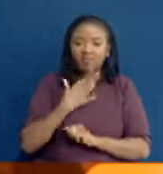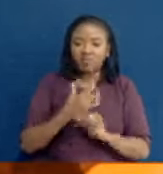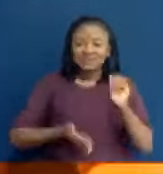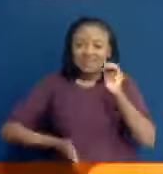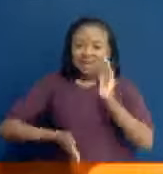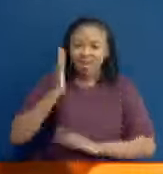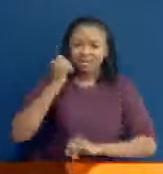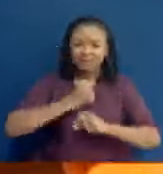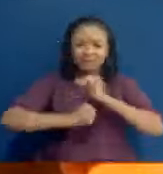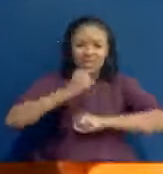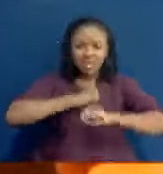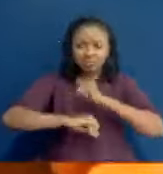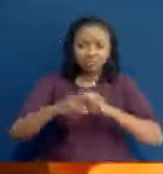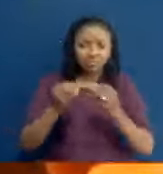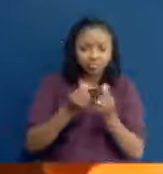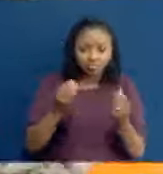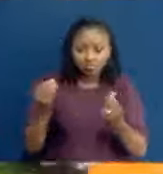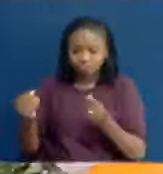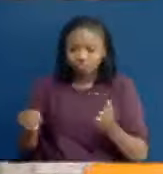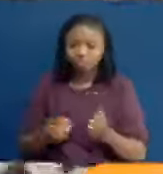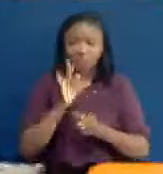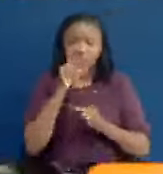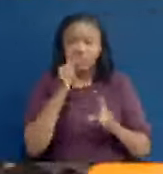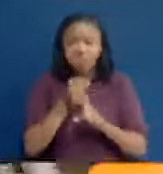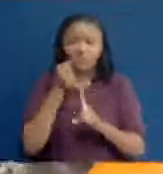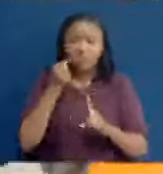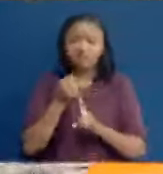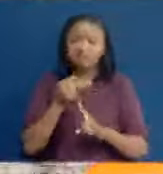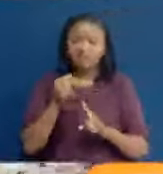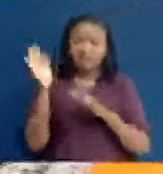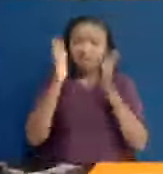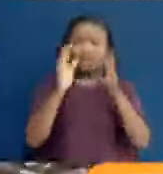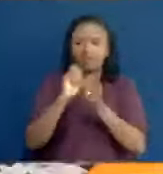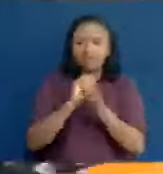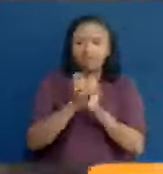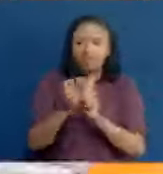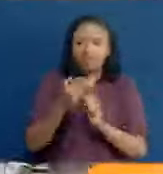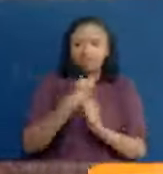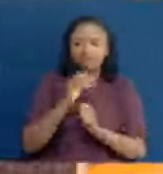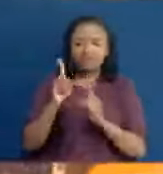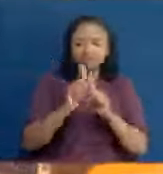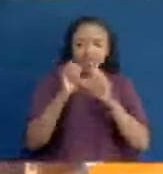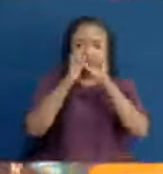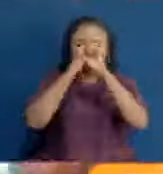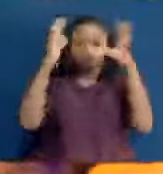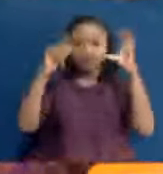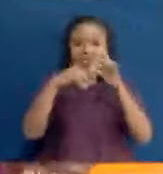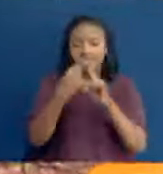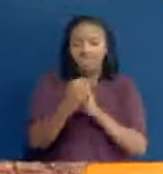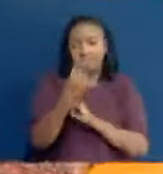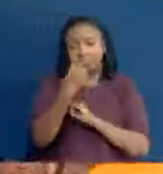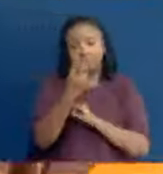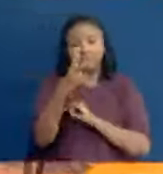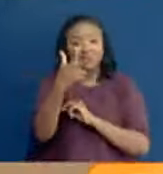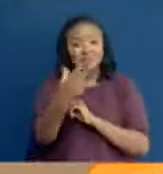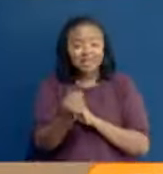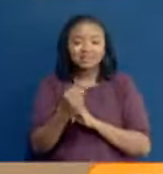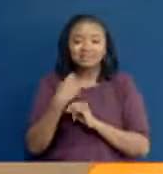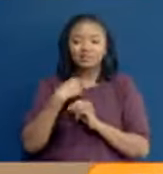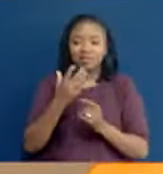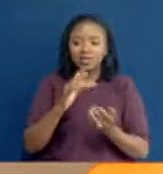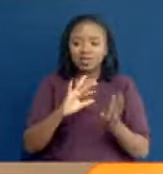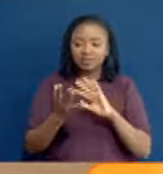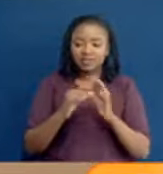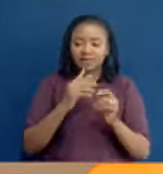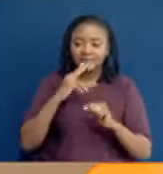action to combat effects of climate change and its impacts, further predicting that by the year 2030, an estimated 700